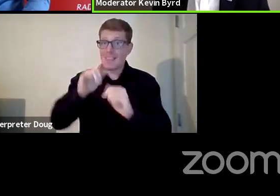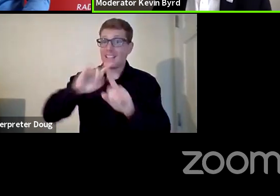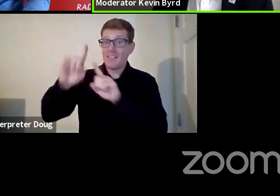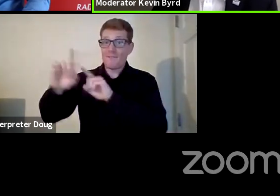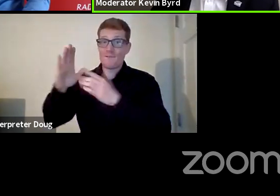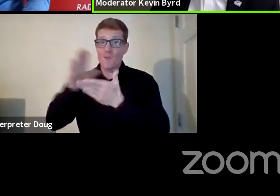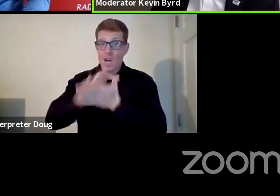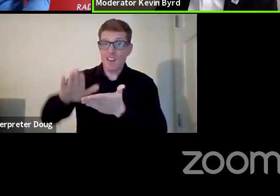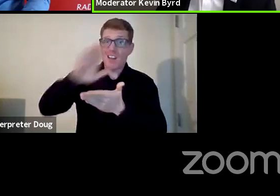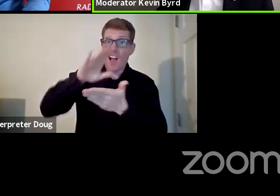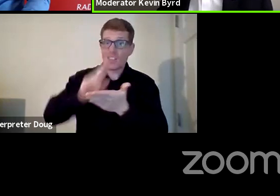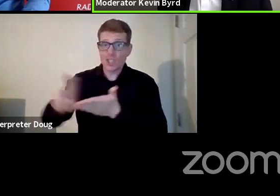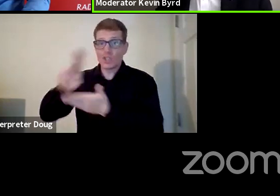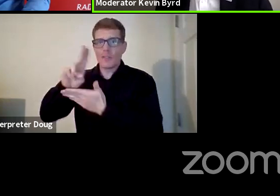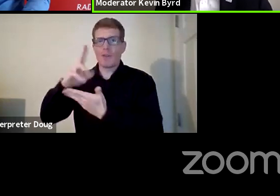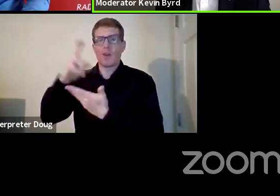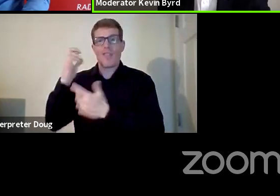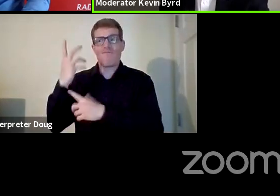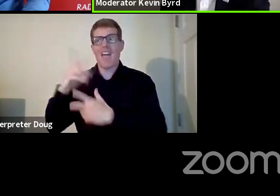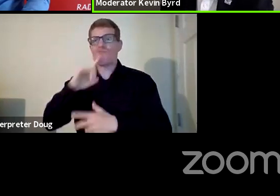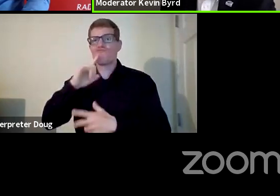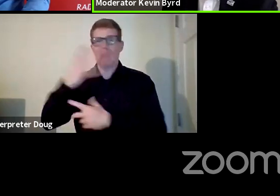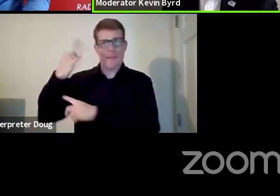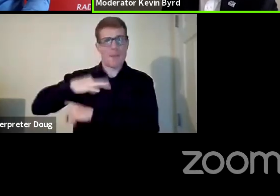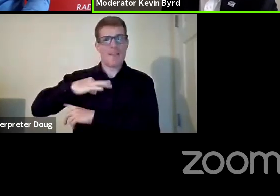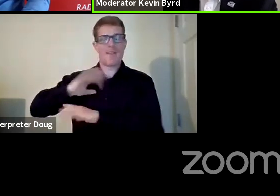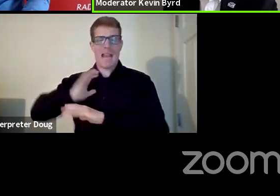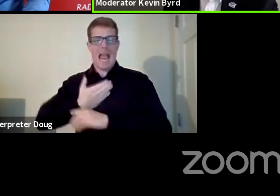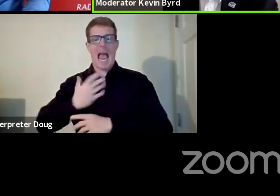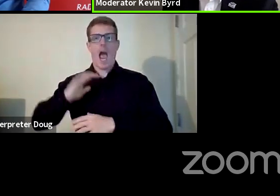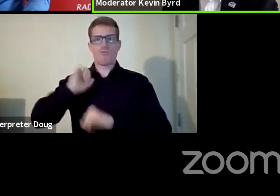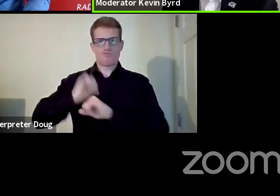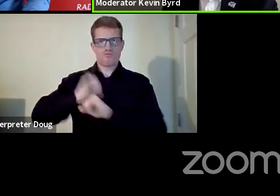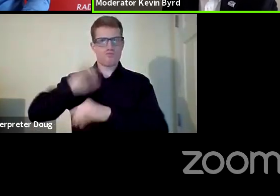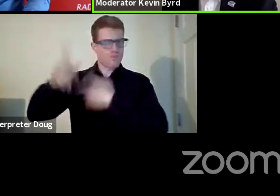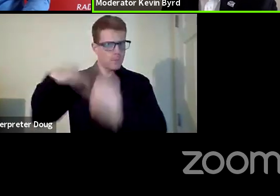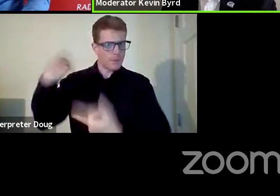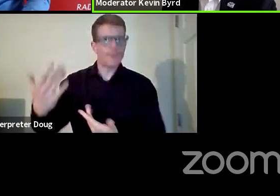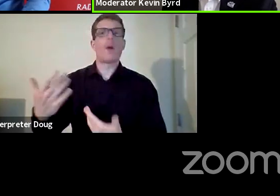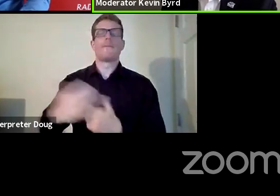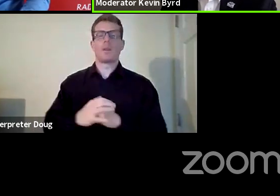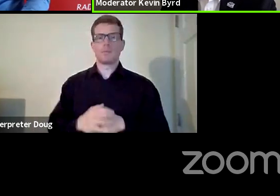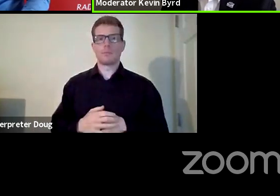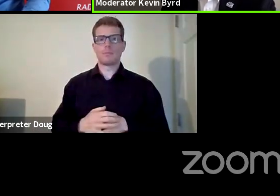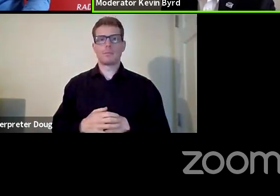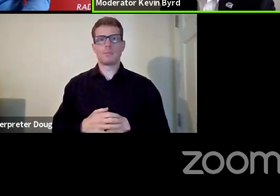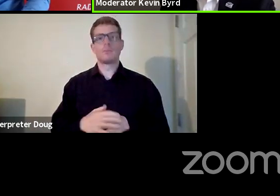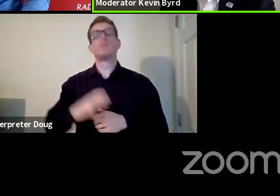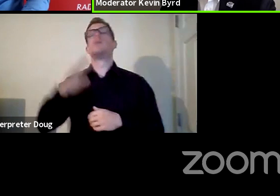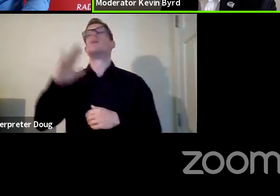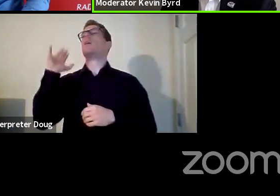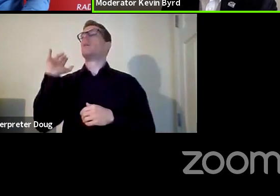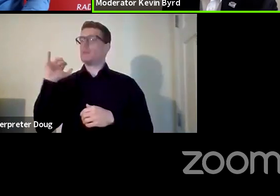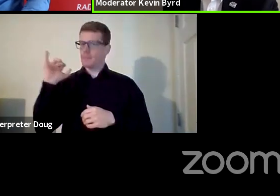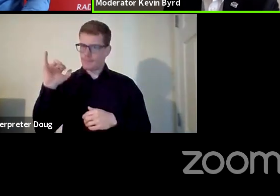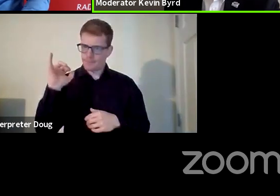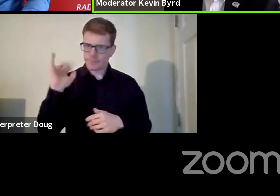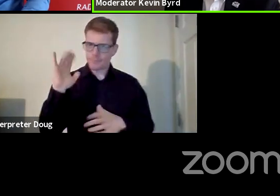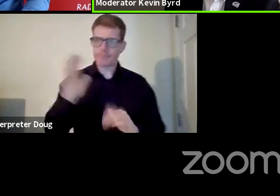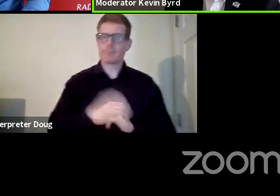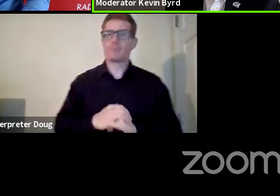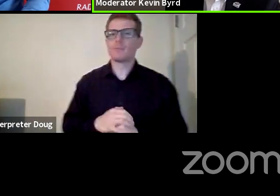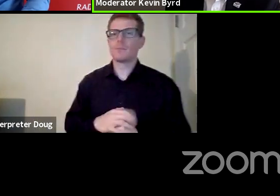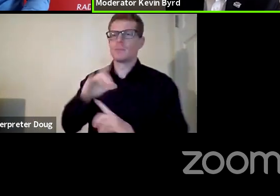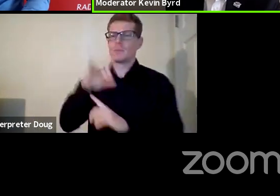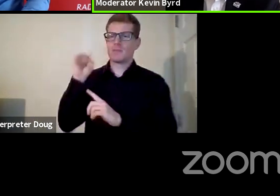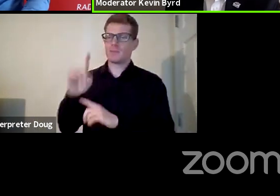Well, you just mentioned Chev. Have there been directives from Richmond or elsewhere on how each of your institutions were